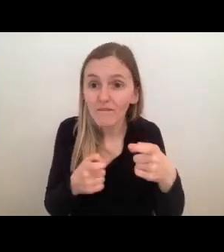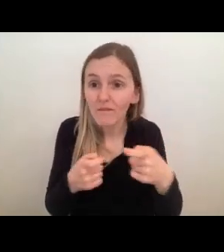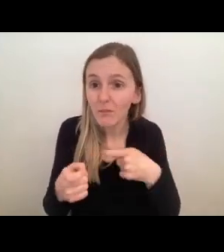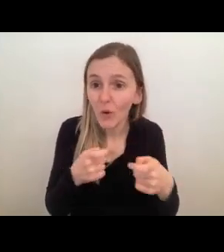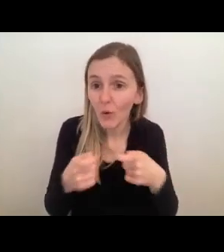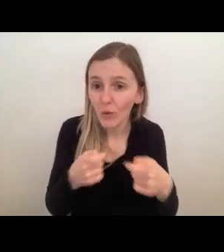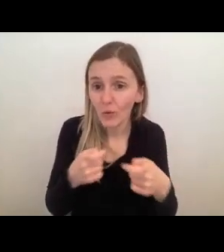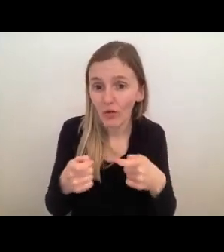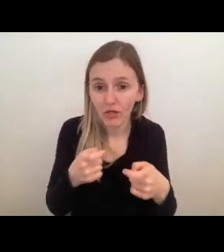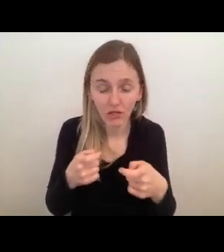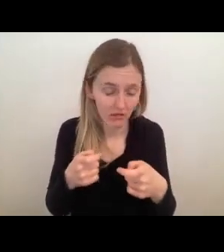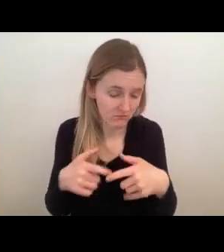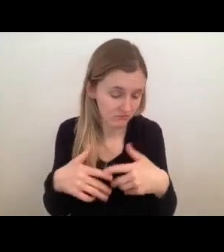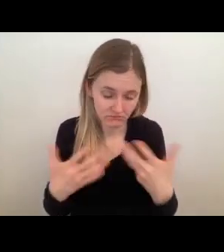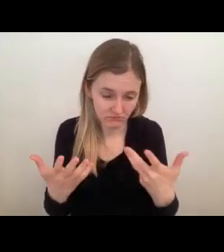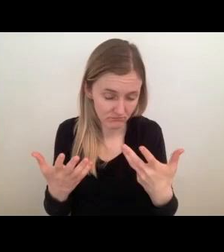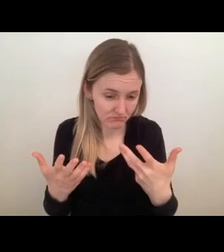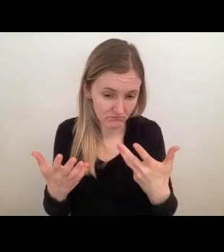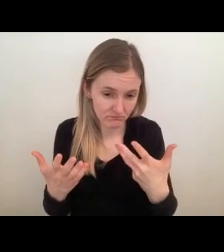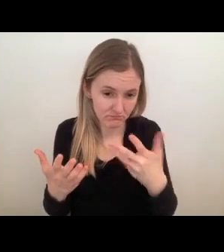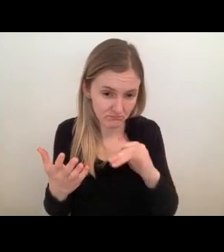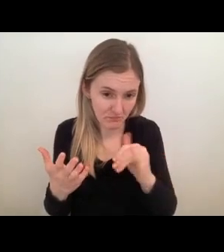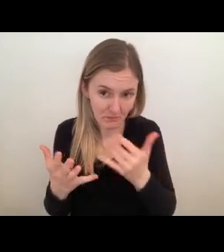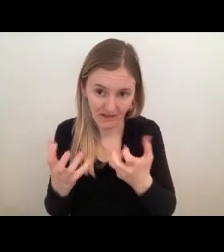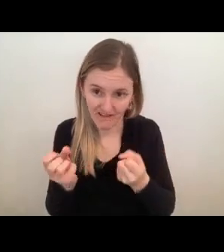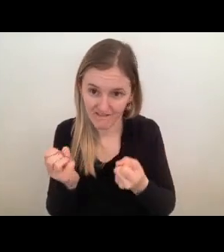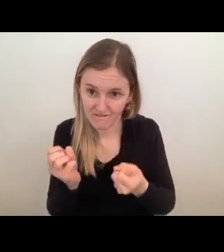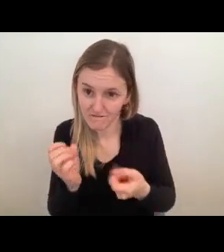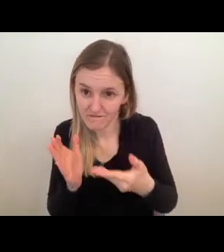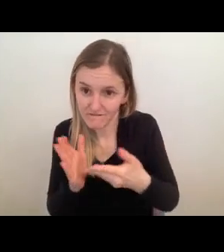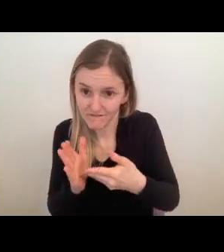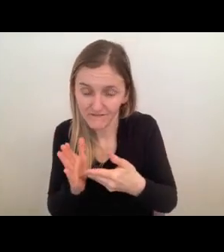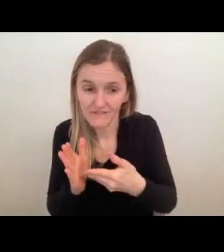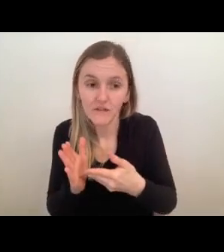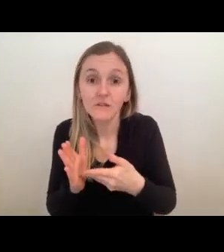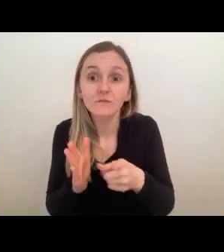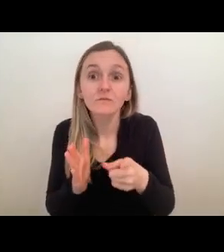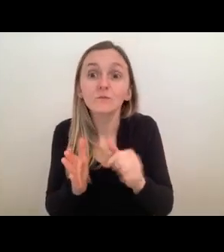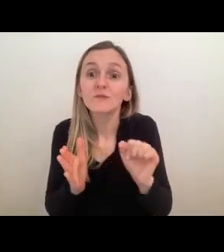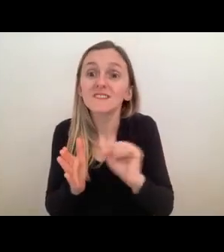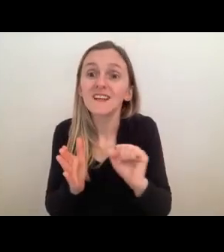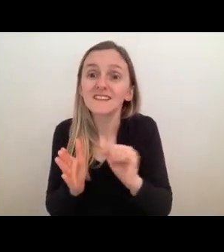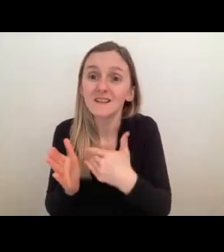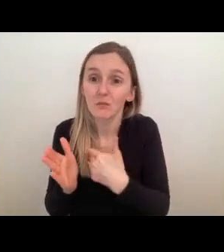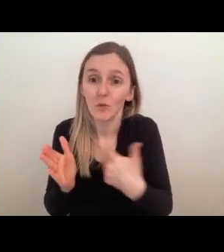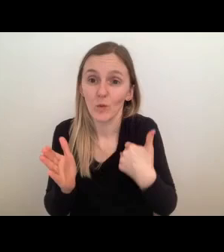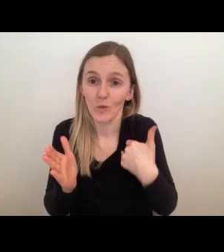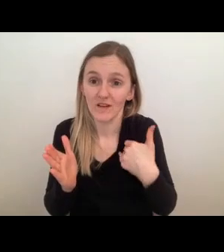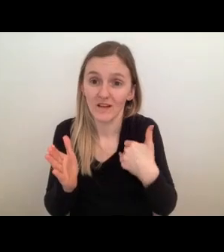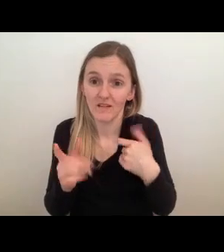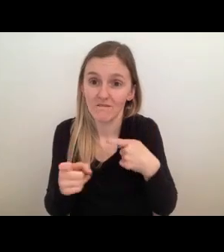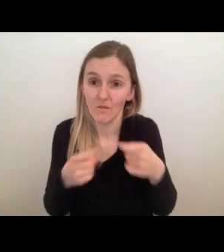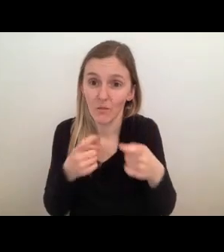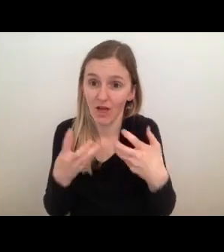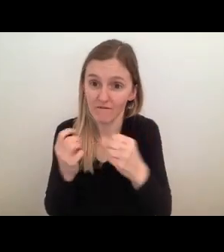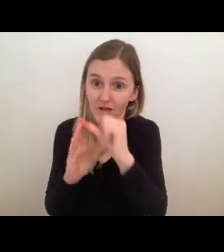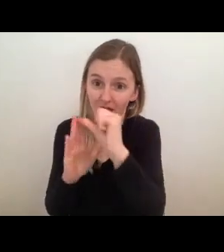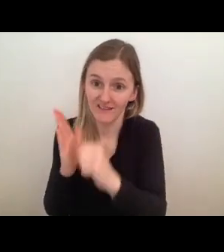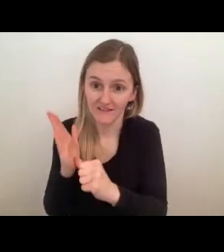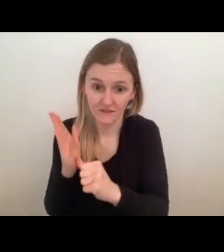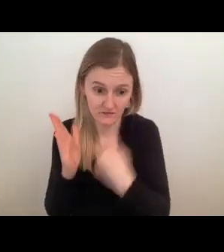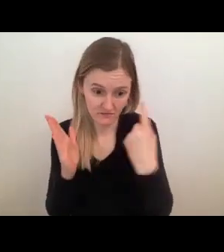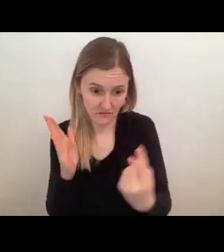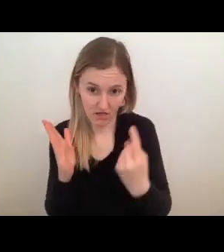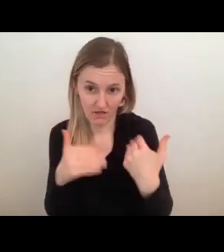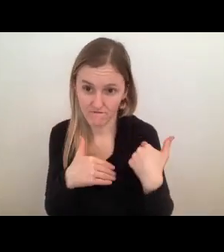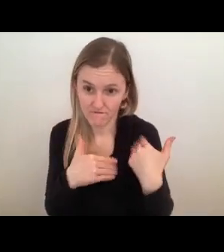to football, having that as built in as if they go on a Saturday morning, having that list there for them to prepare their